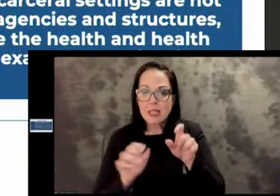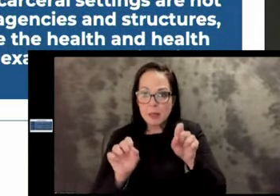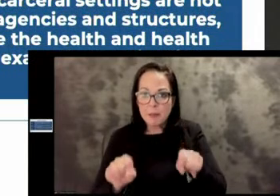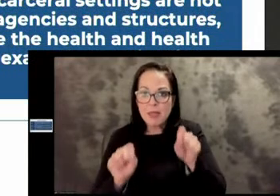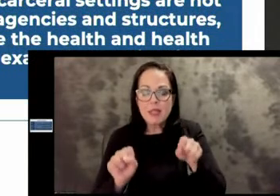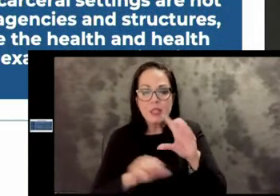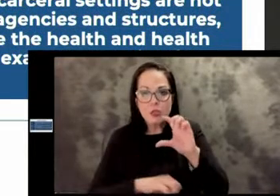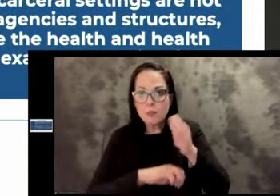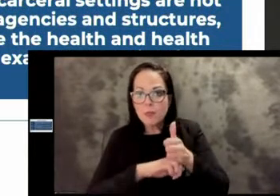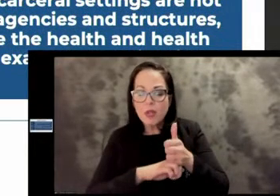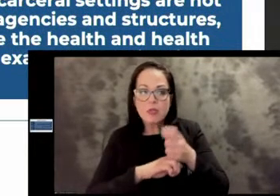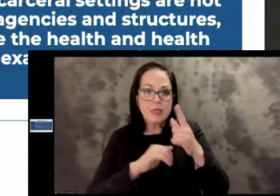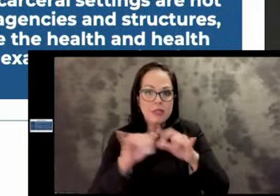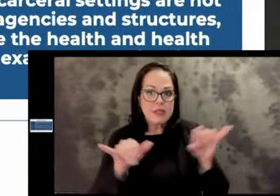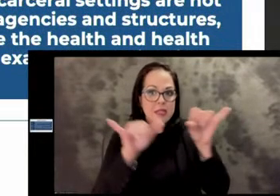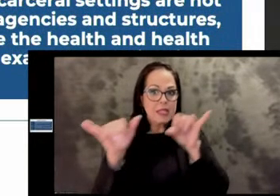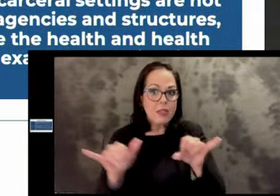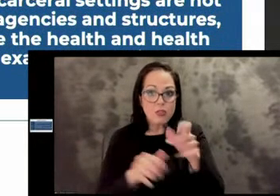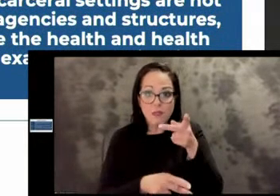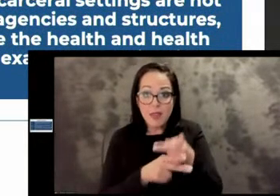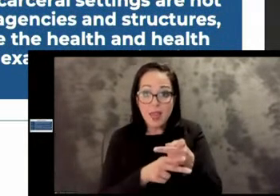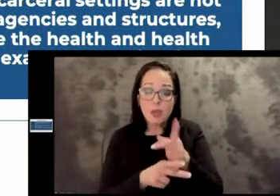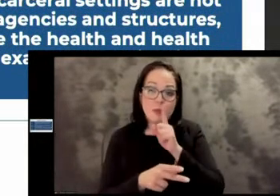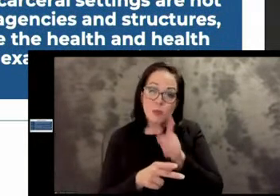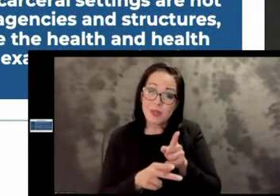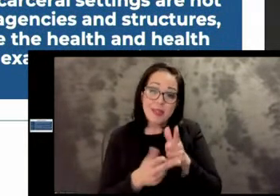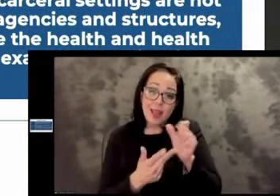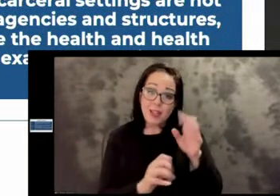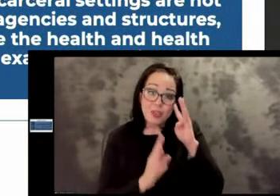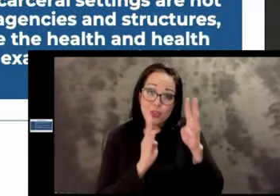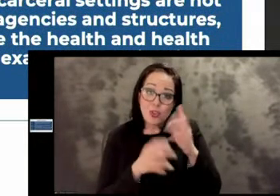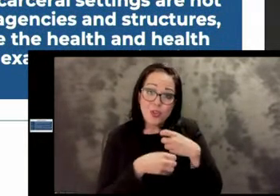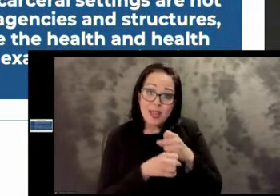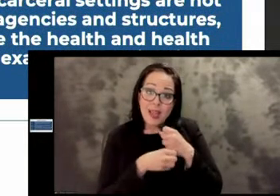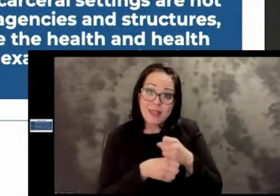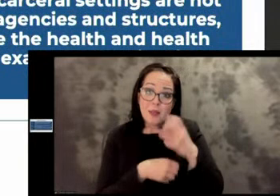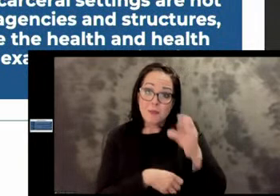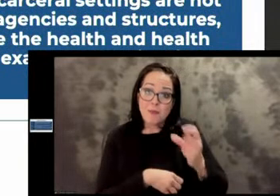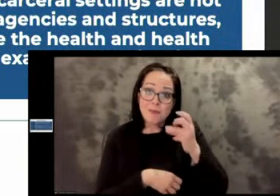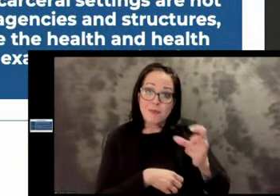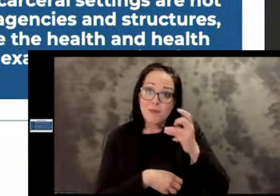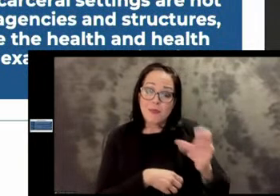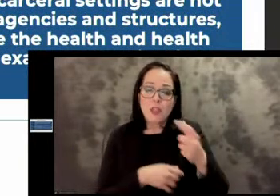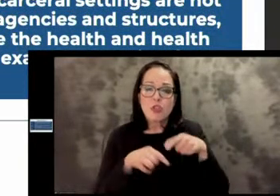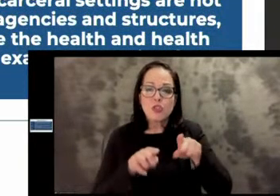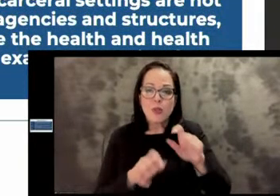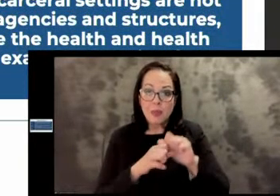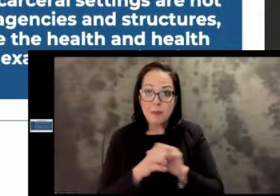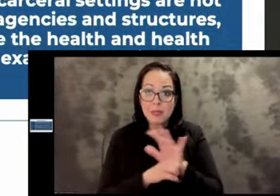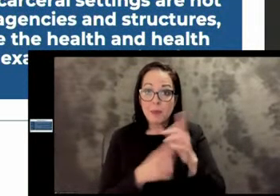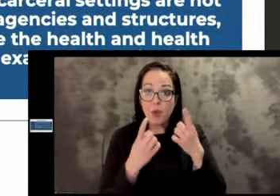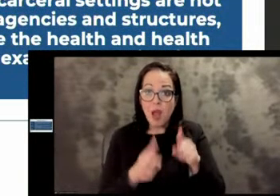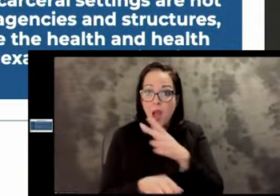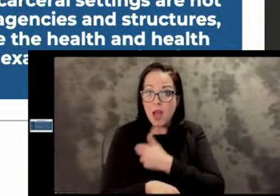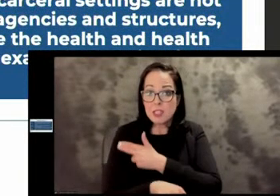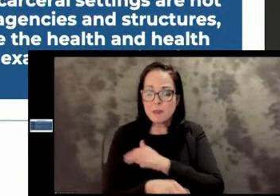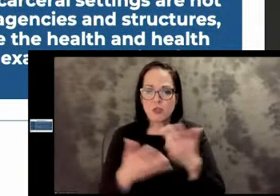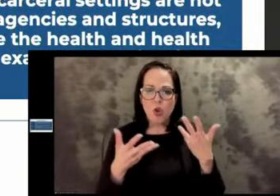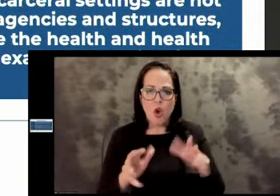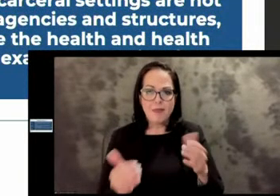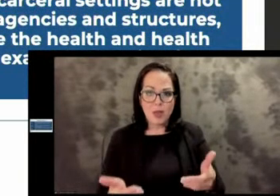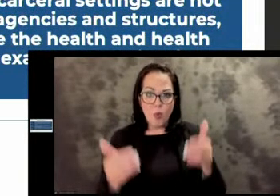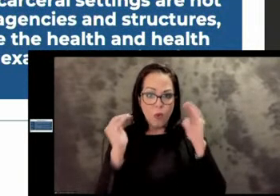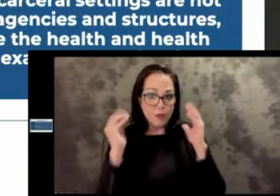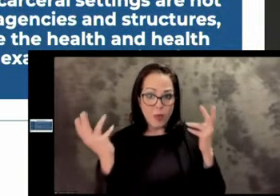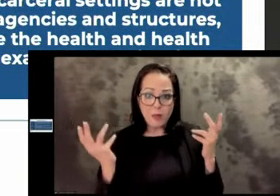standards of care, or quite frankly, had to create them in real time during the pandemic when hospitals were already becoming overwhelmed.